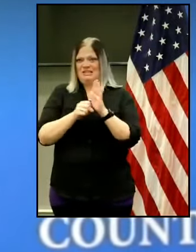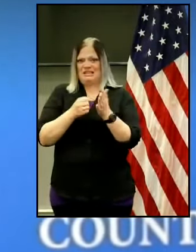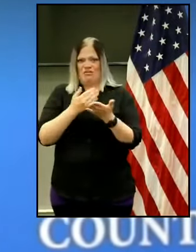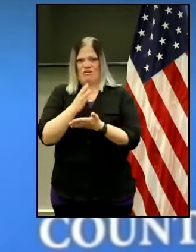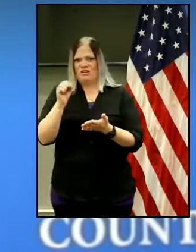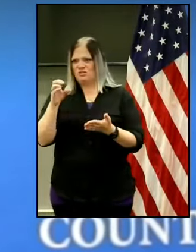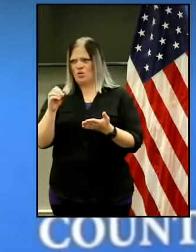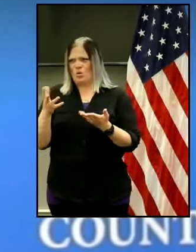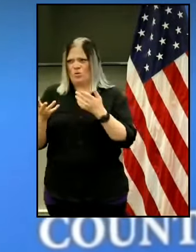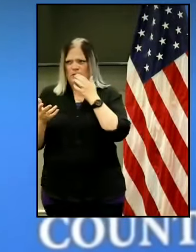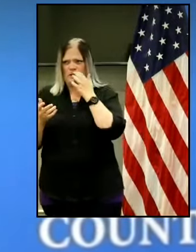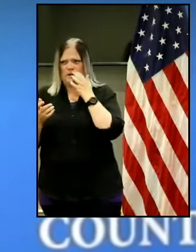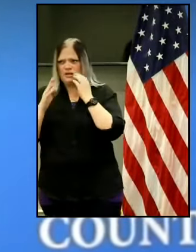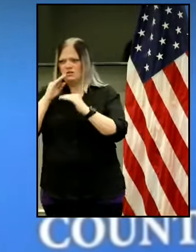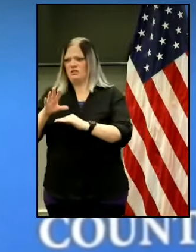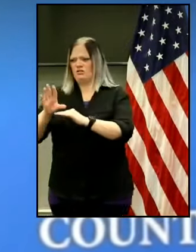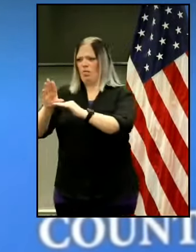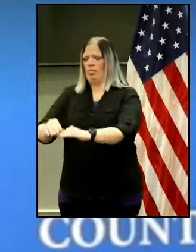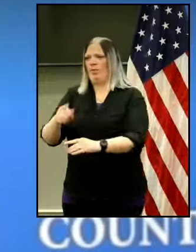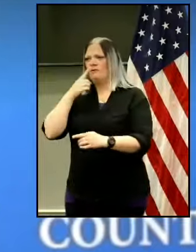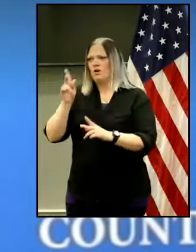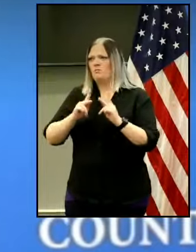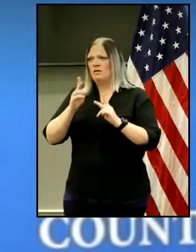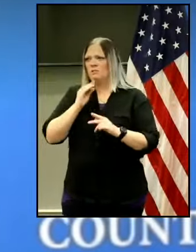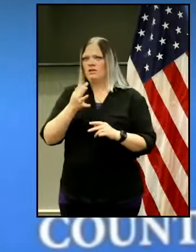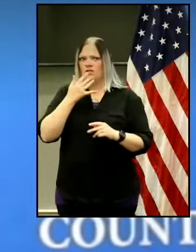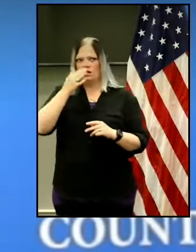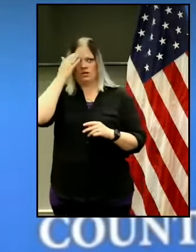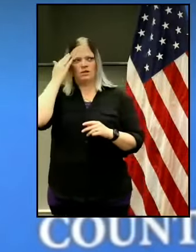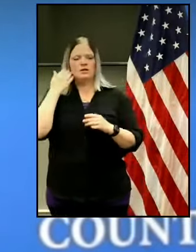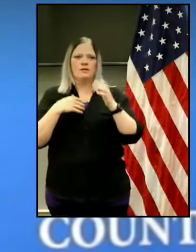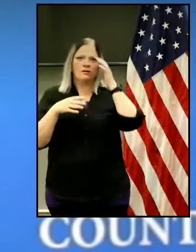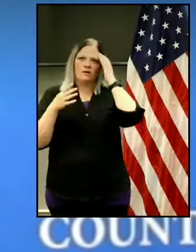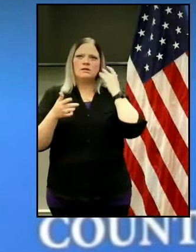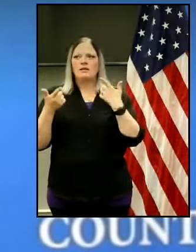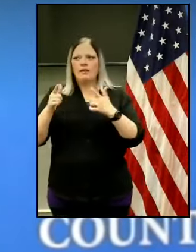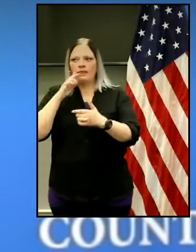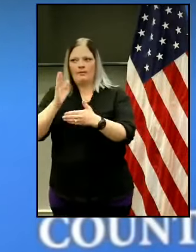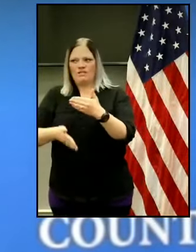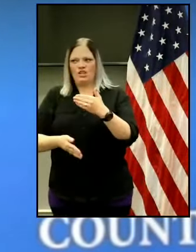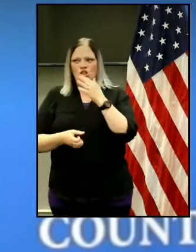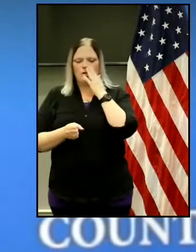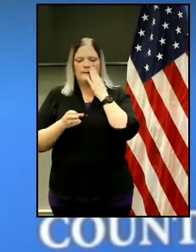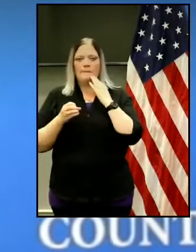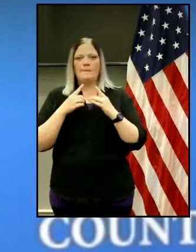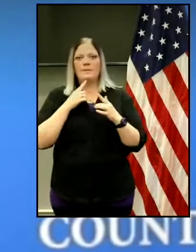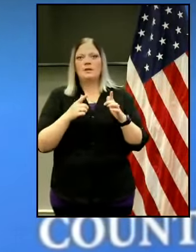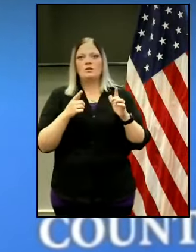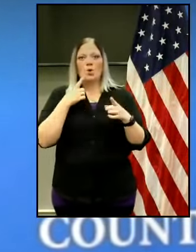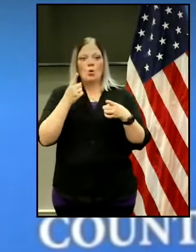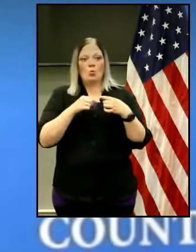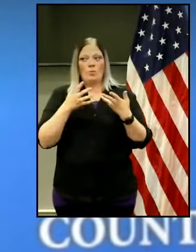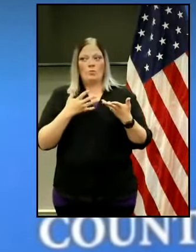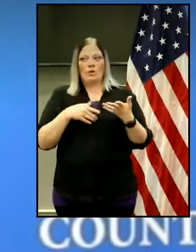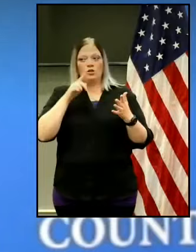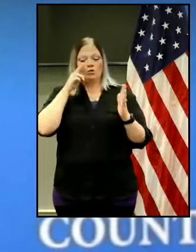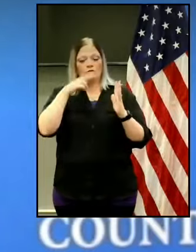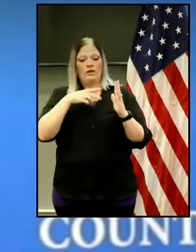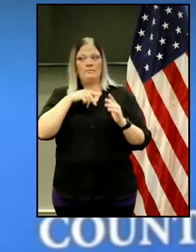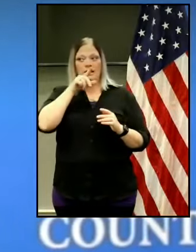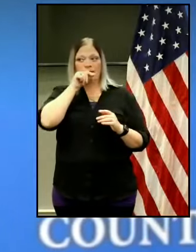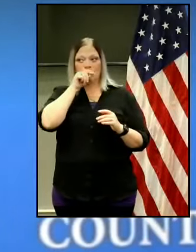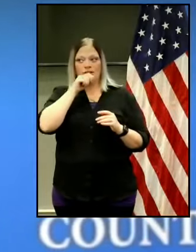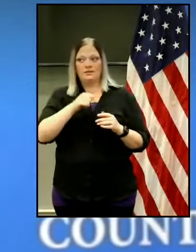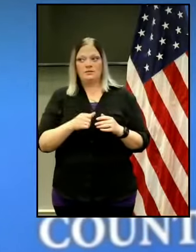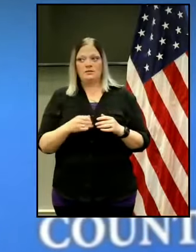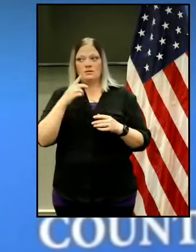of people of color. So if you go through, if you just, let me finish, David, and you go through my tweets, you'll notice in those, about